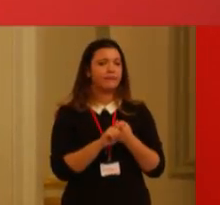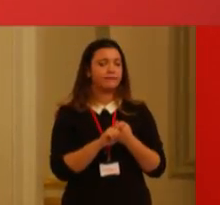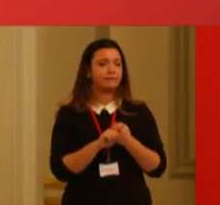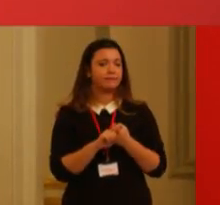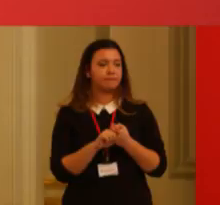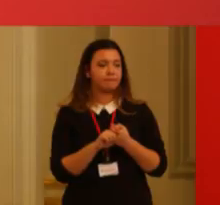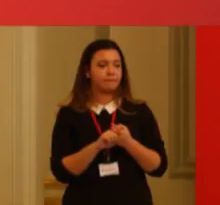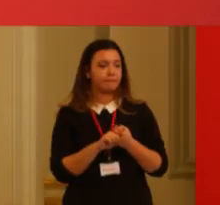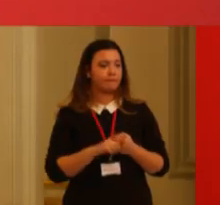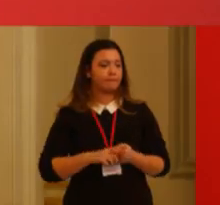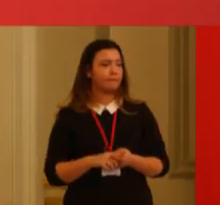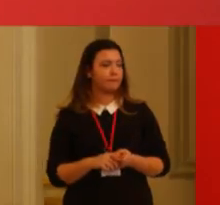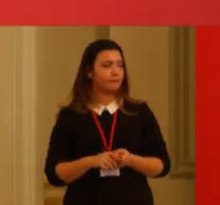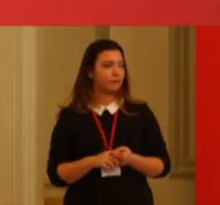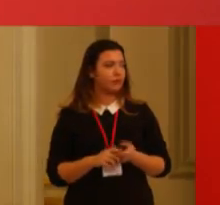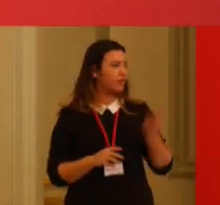And so,